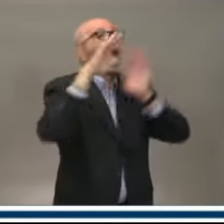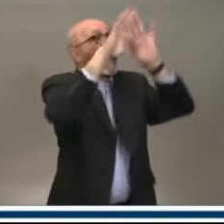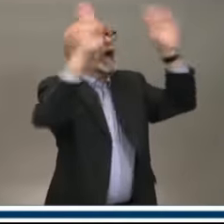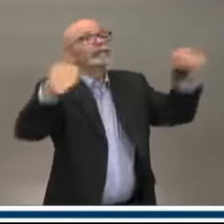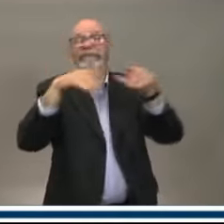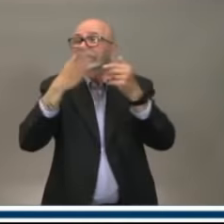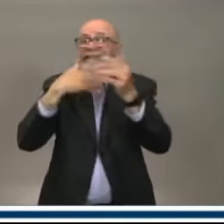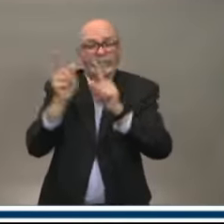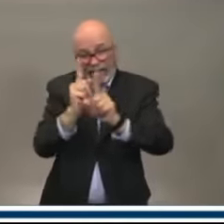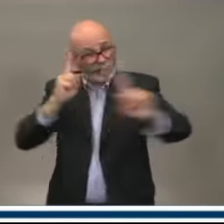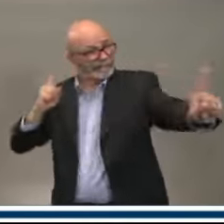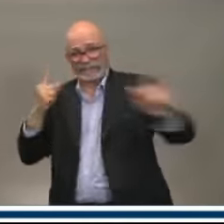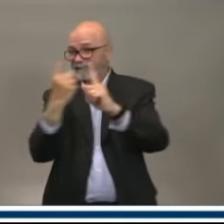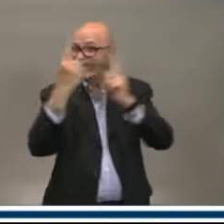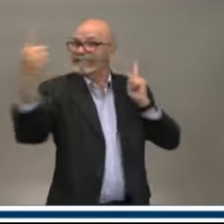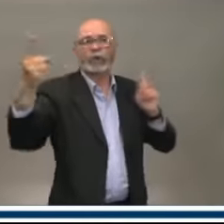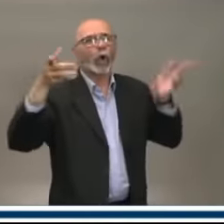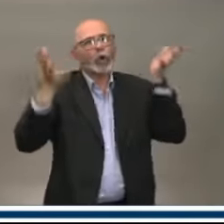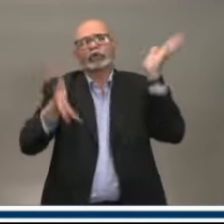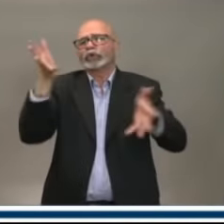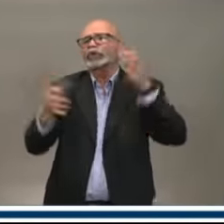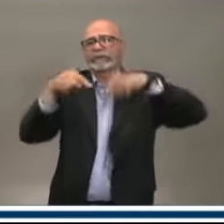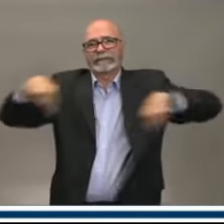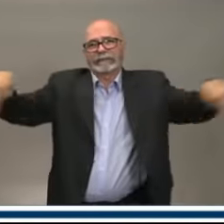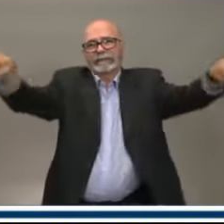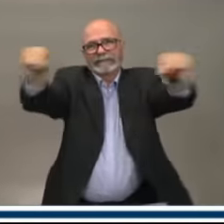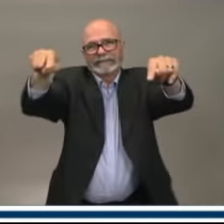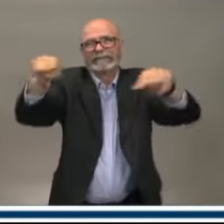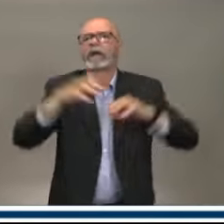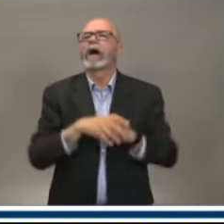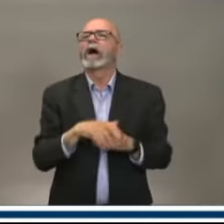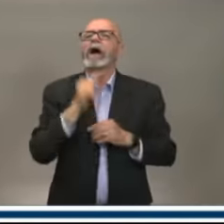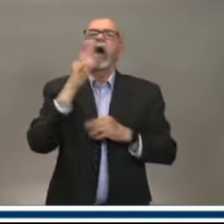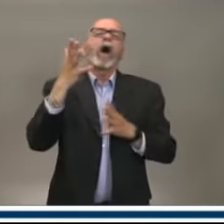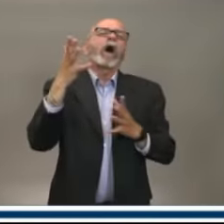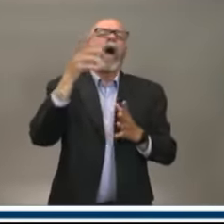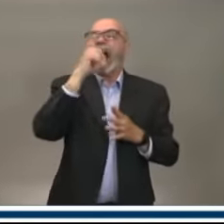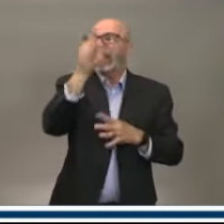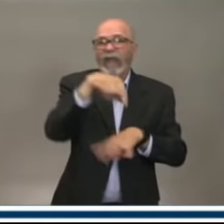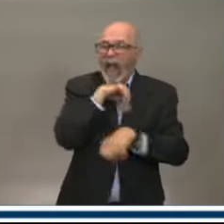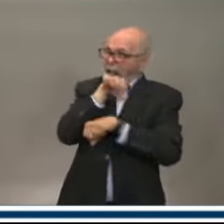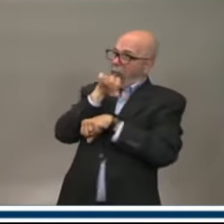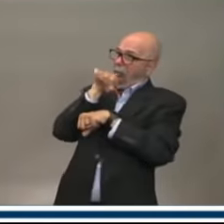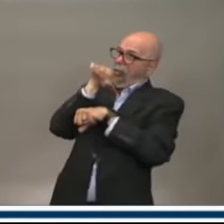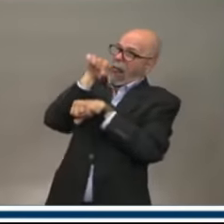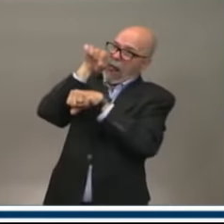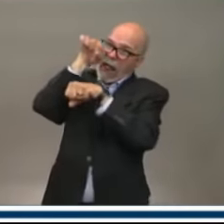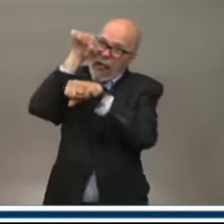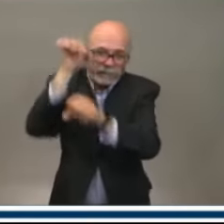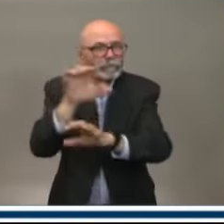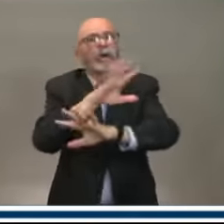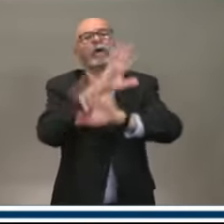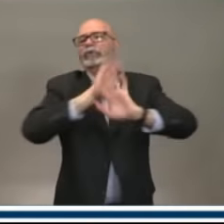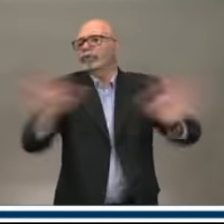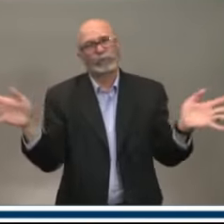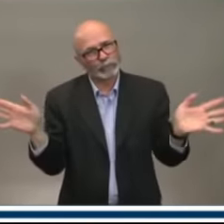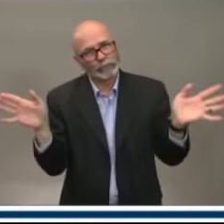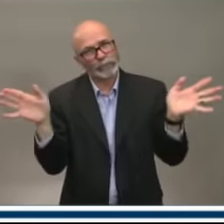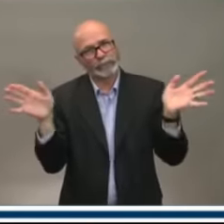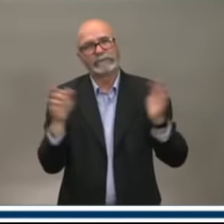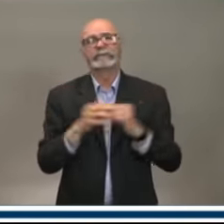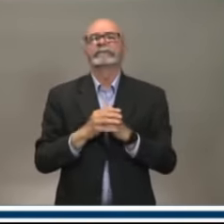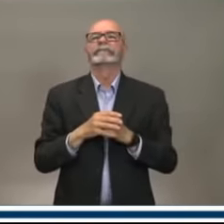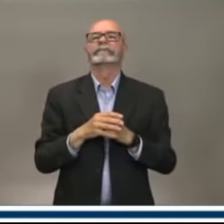drive unnecessarily. Try to enjoy as much as you can what's in your community or neighborhood. And if you are out on